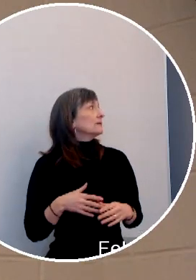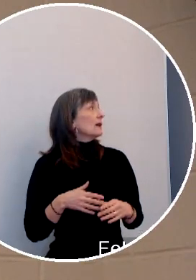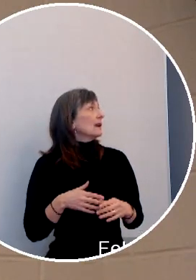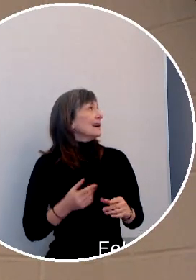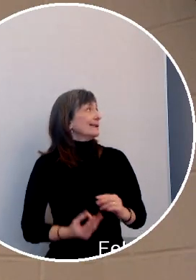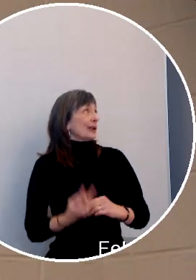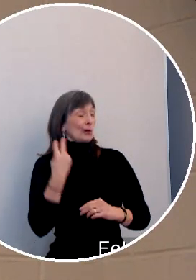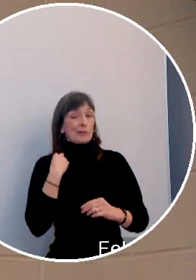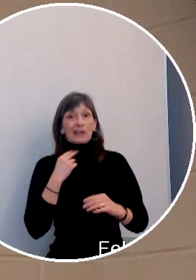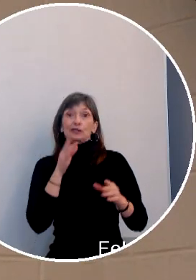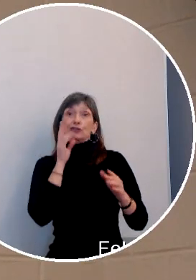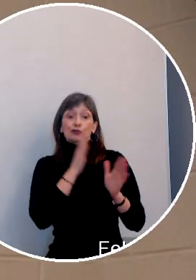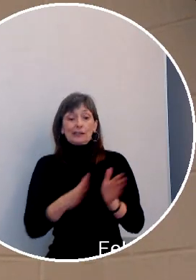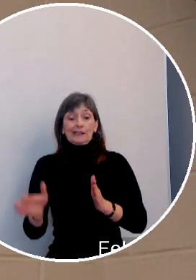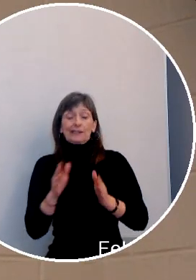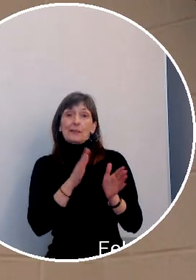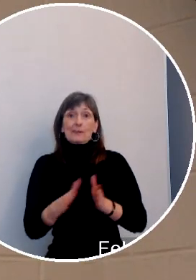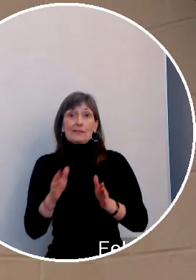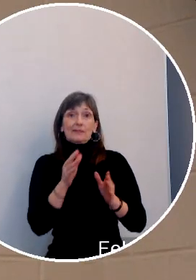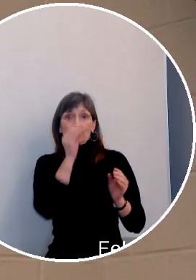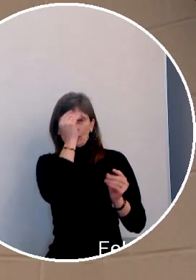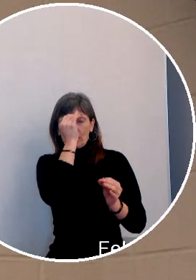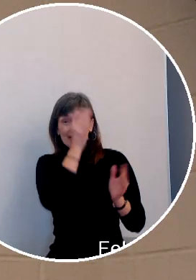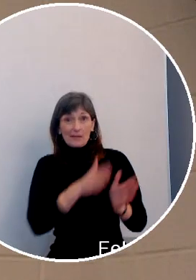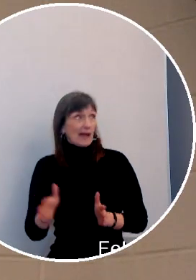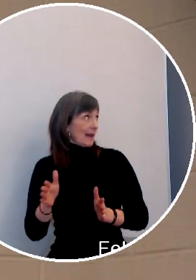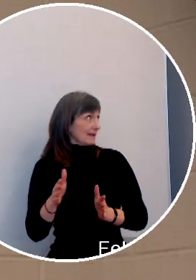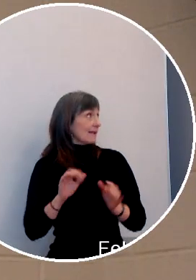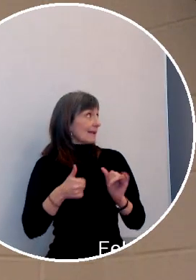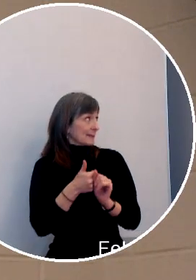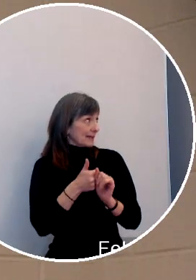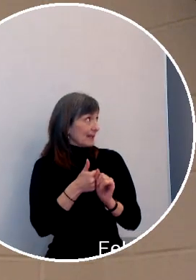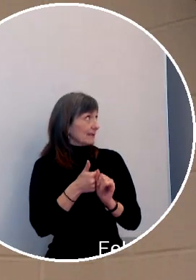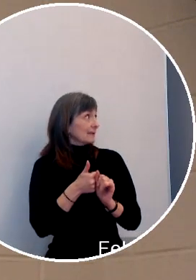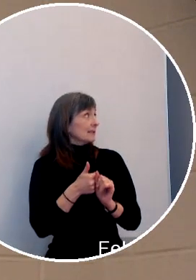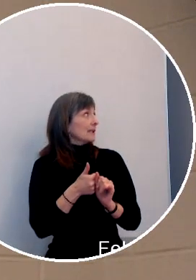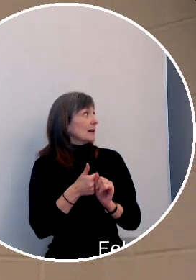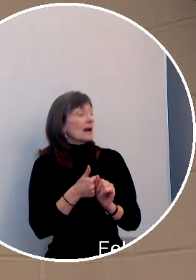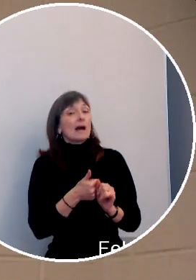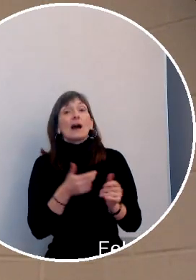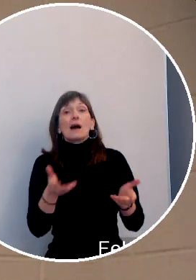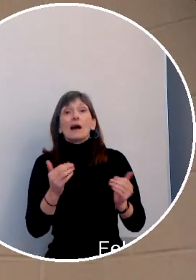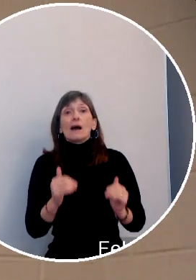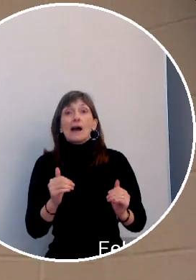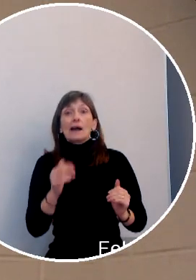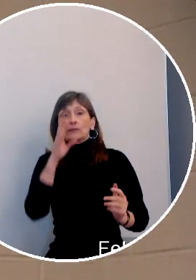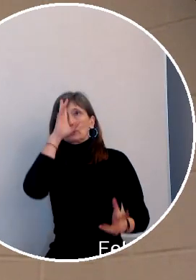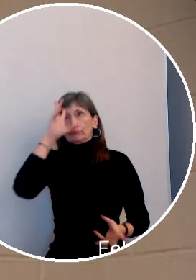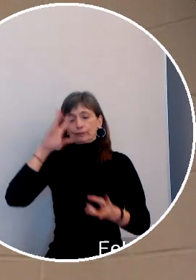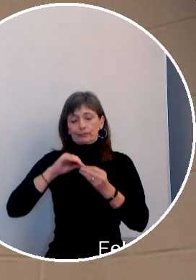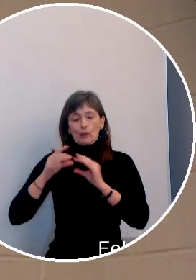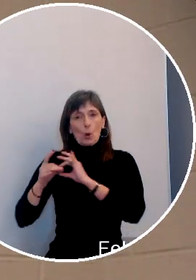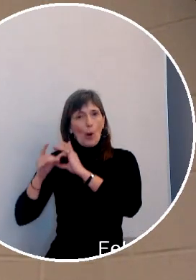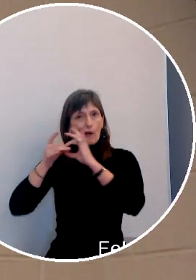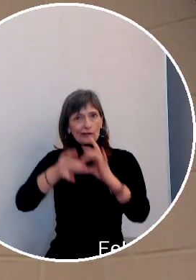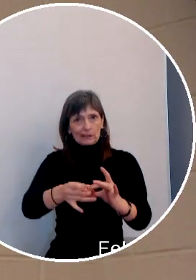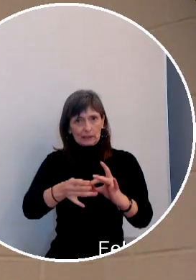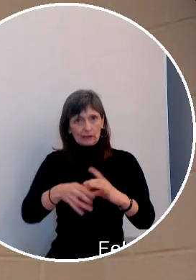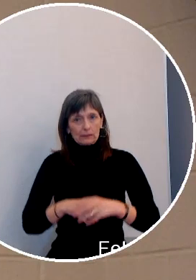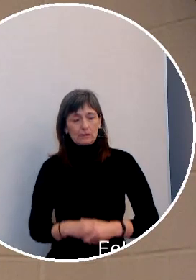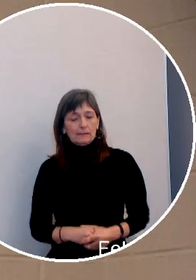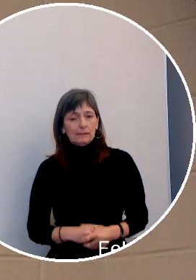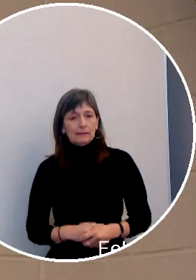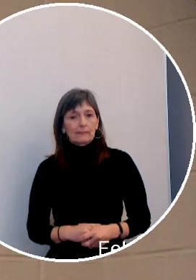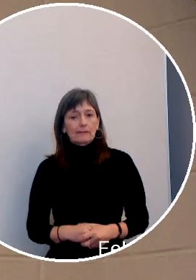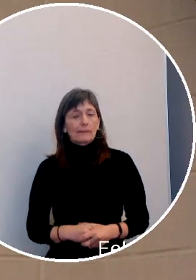update, and a note on the topic of coherence, which we've been undertaking this last few years.